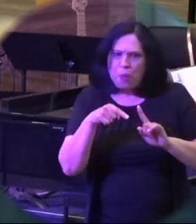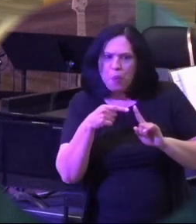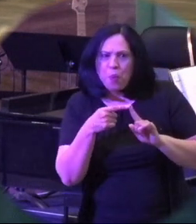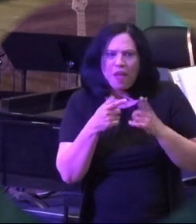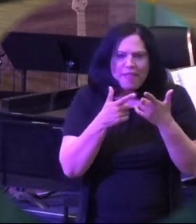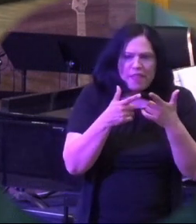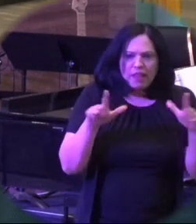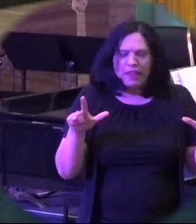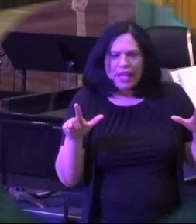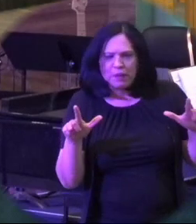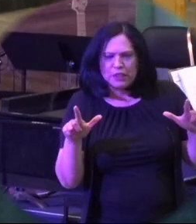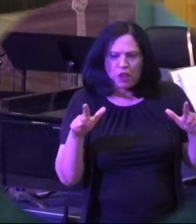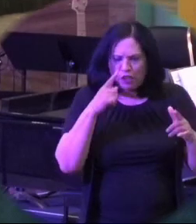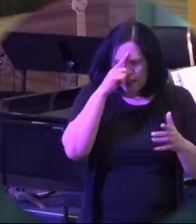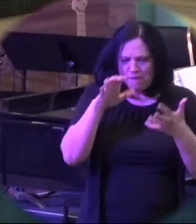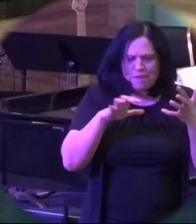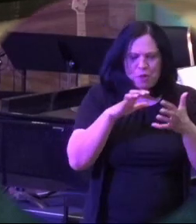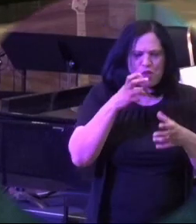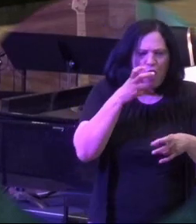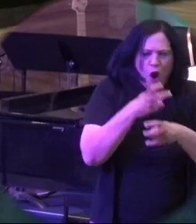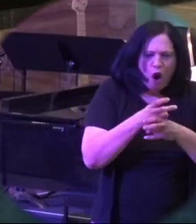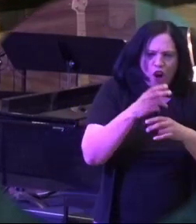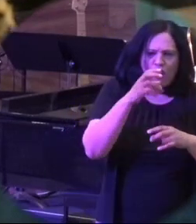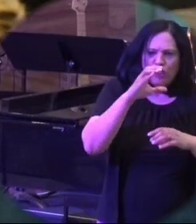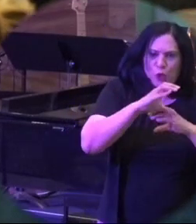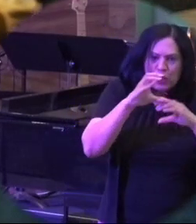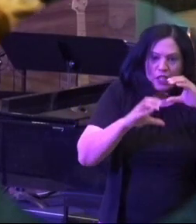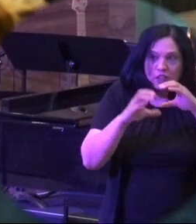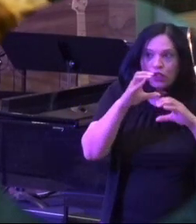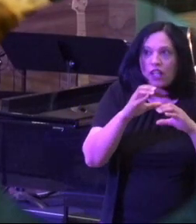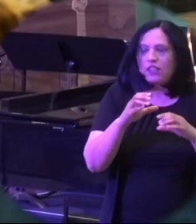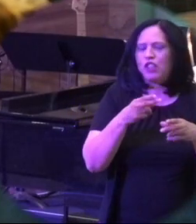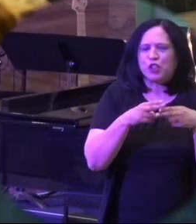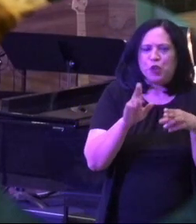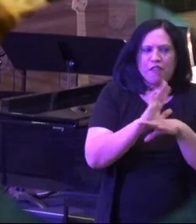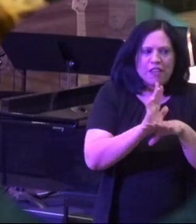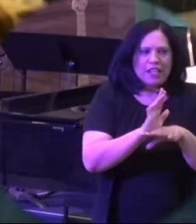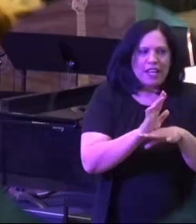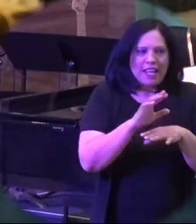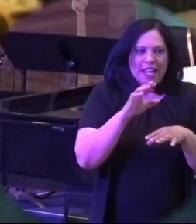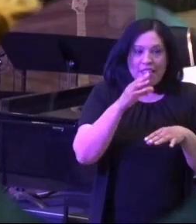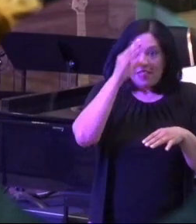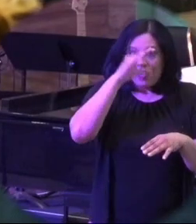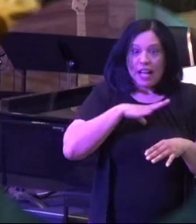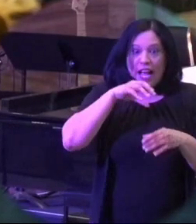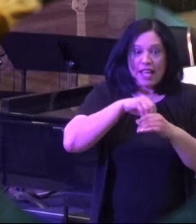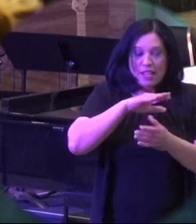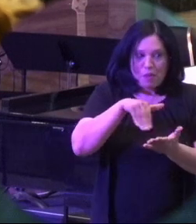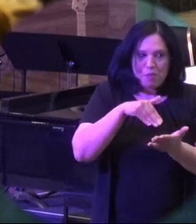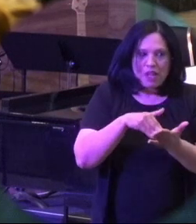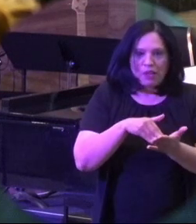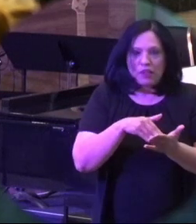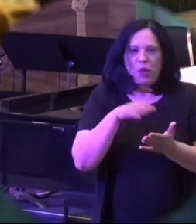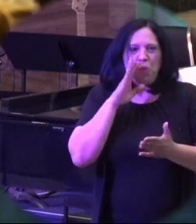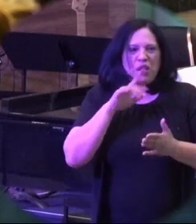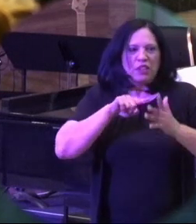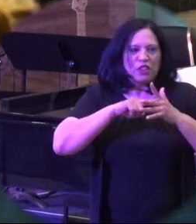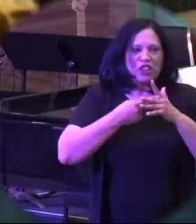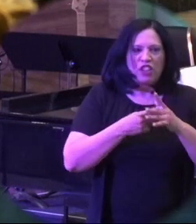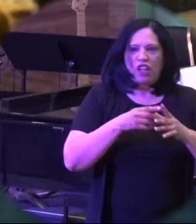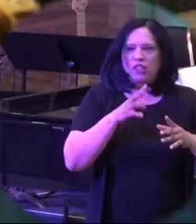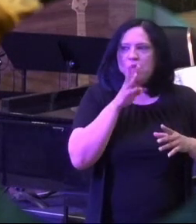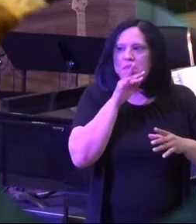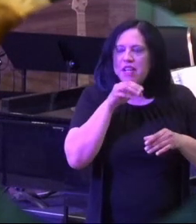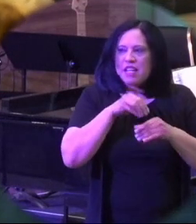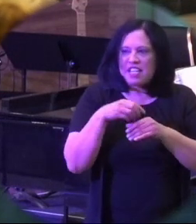do a construction project. So in this short video, the guy in the middle, when they switch languages, he's going to start talking in Spanish. Sarah on